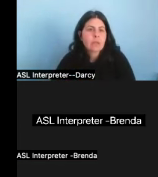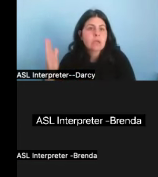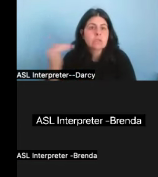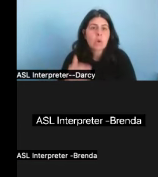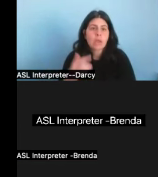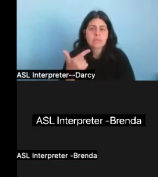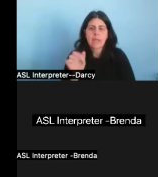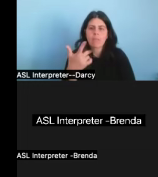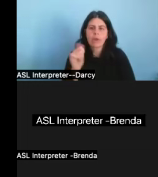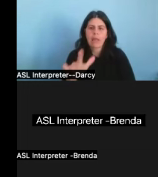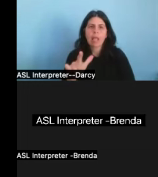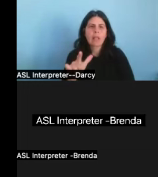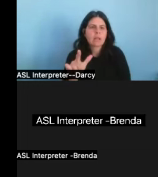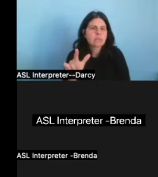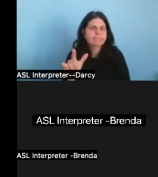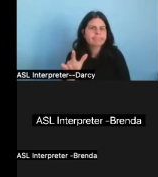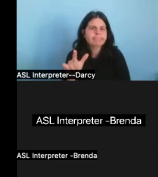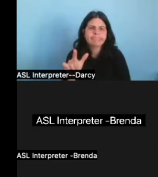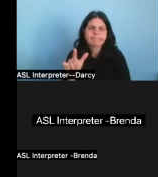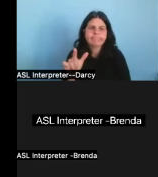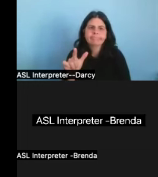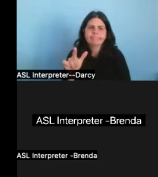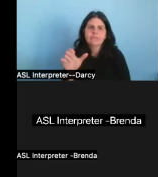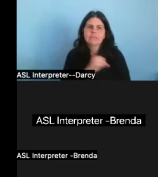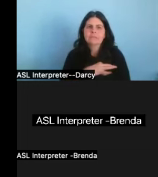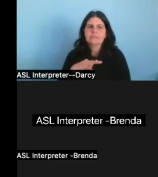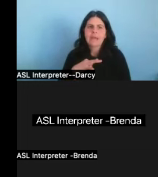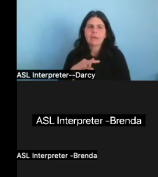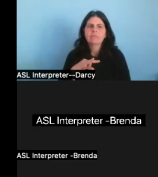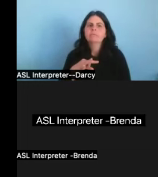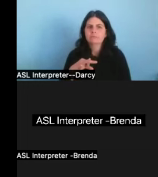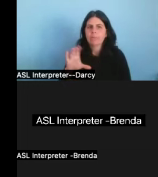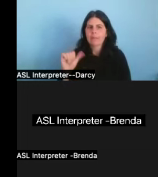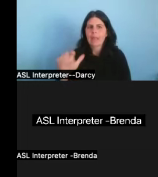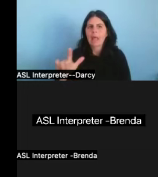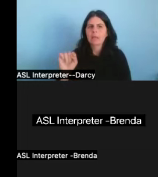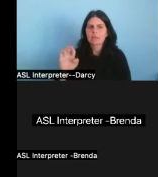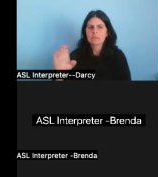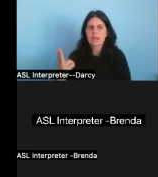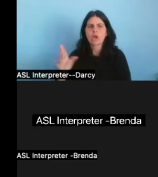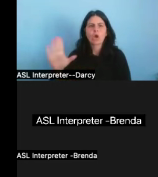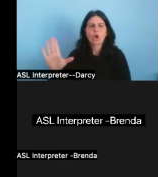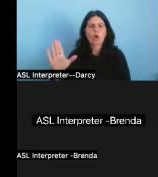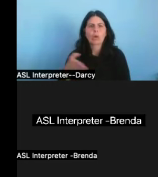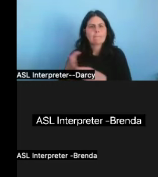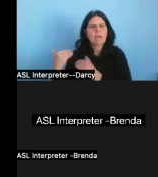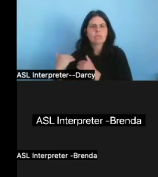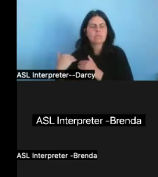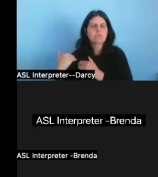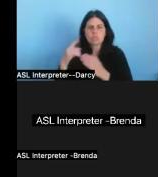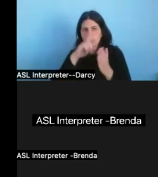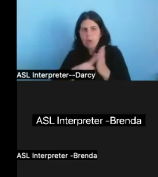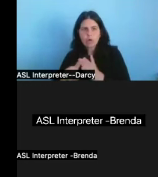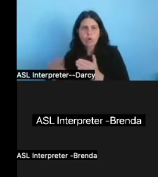Gabrielle Tepp. She is our staff seismologist at Caltech, whose main responsibility is to monitor all of these earthquake activity in